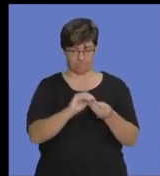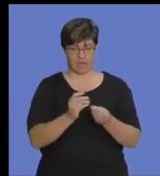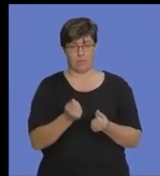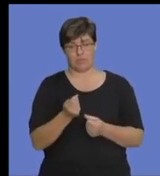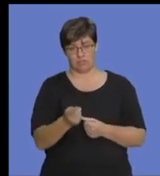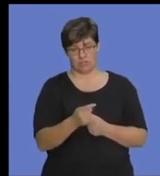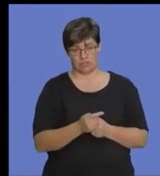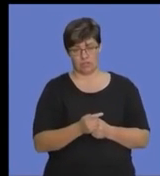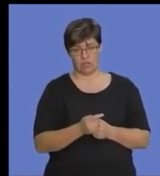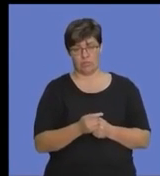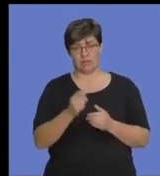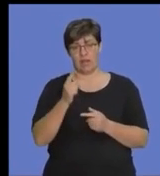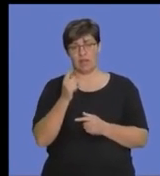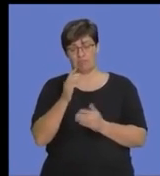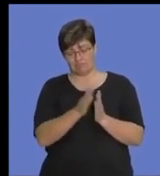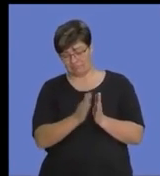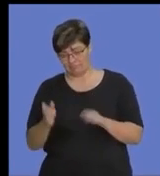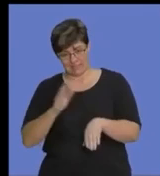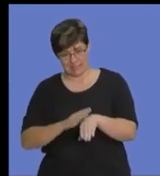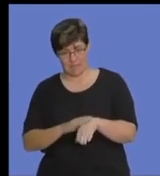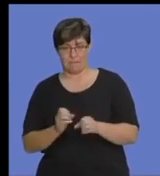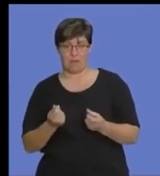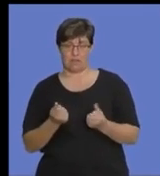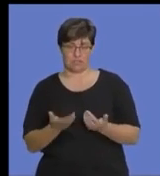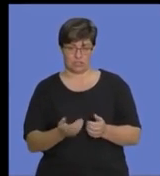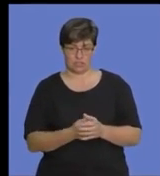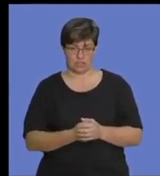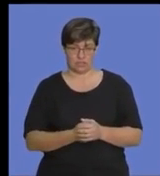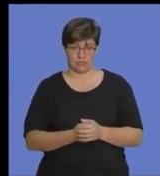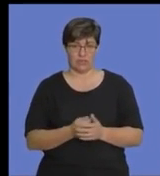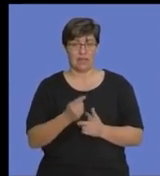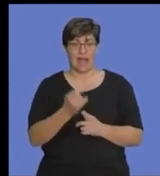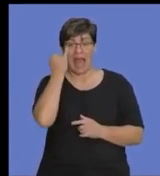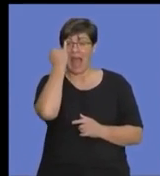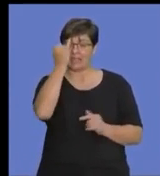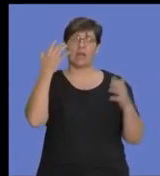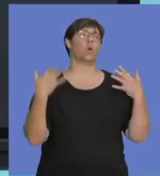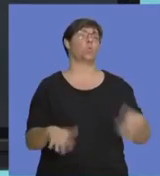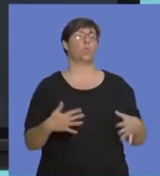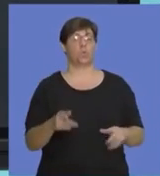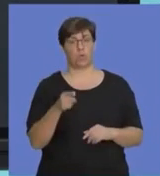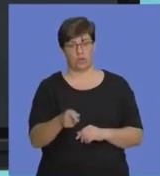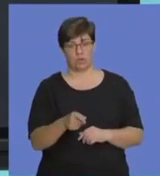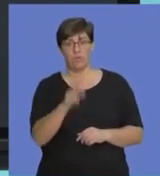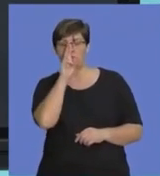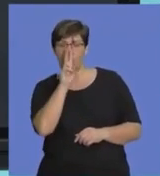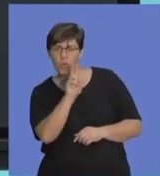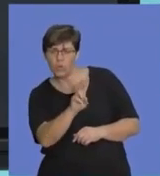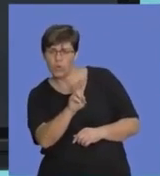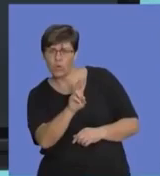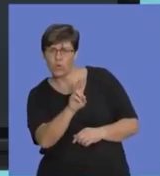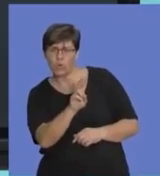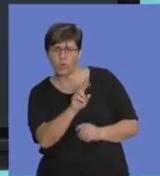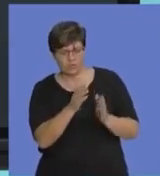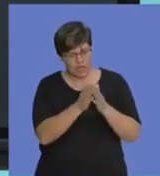account amount was at the end of the duration. So guys, this is the big idea here. The big